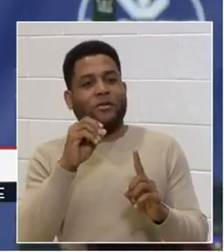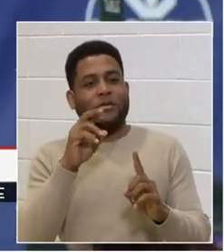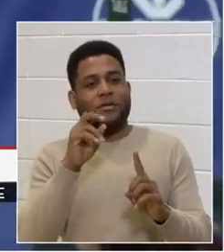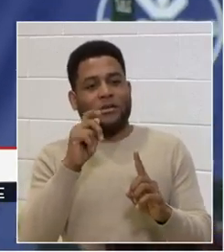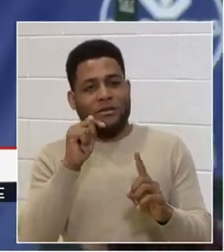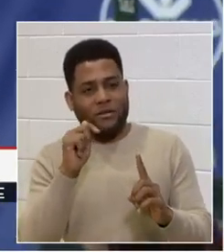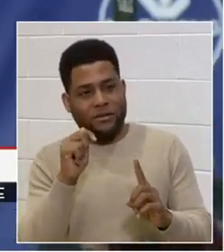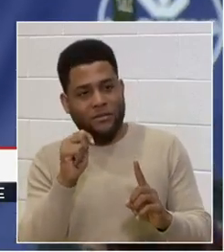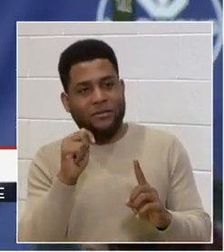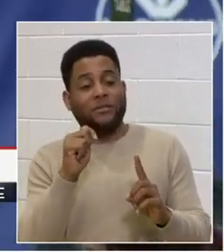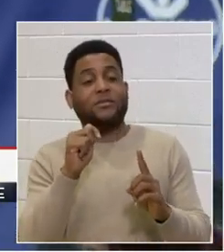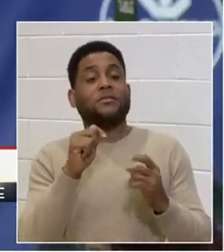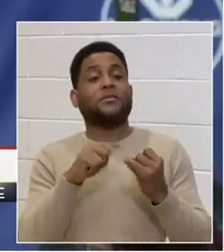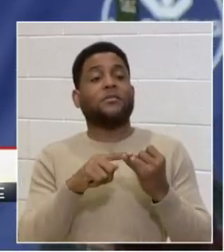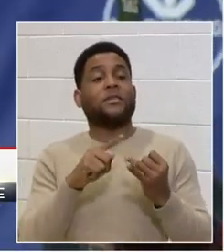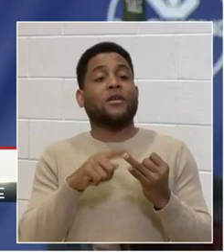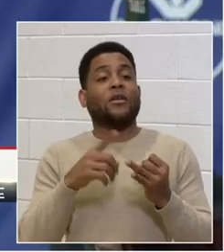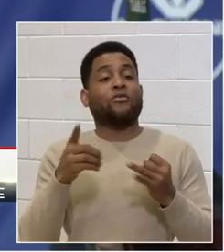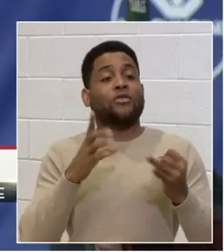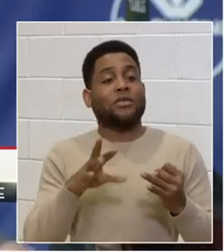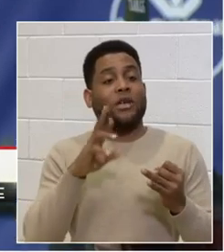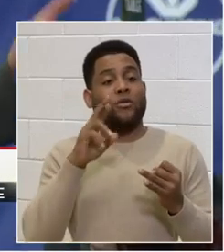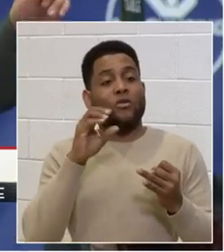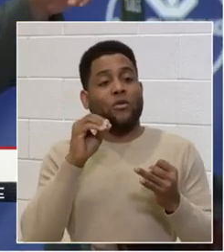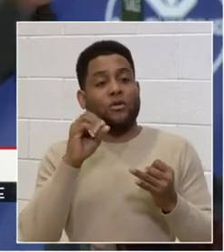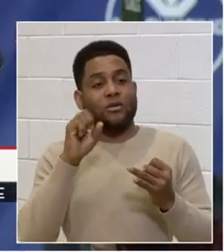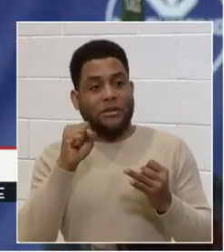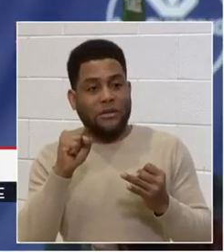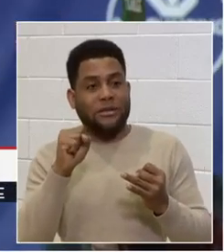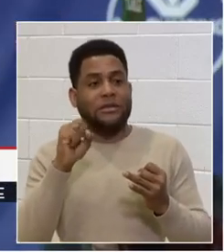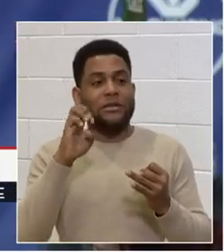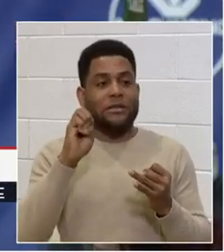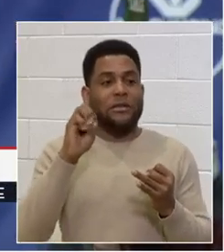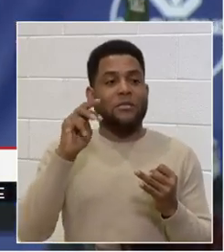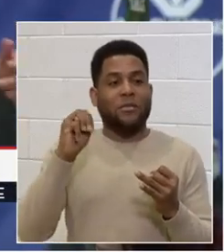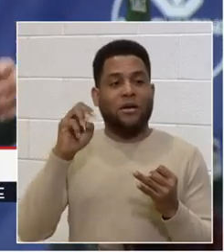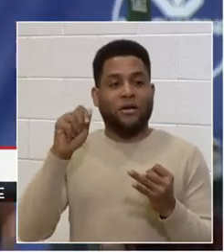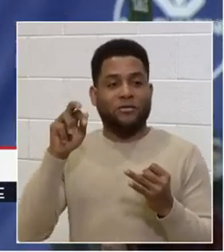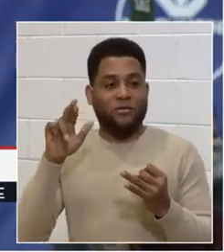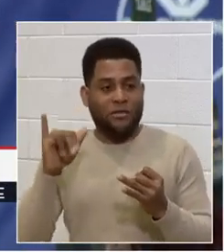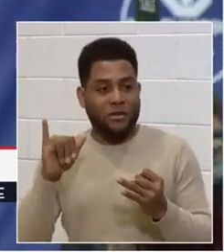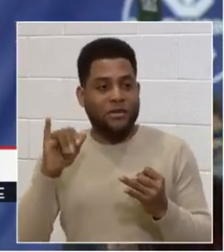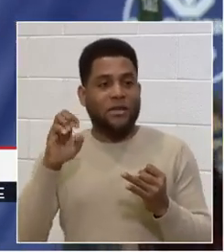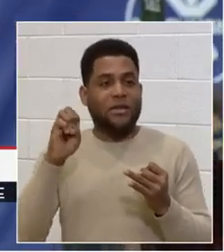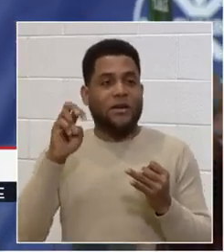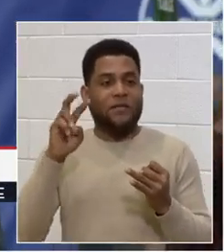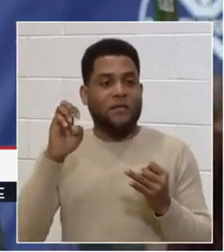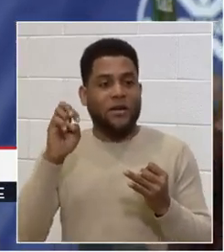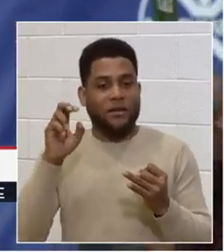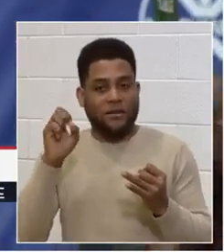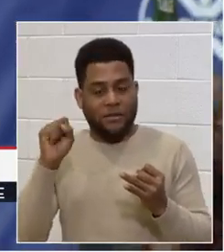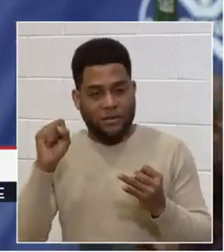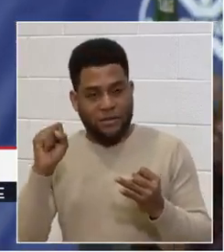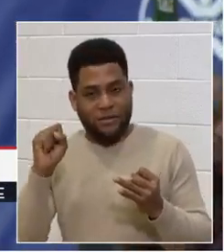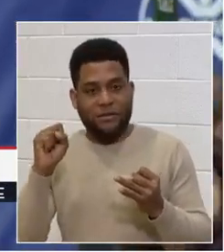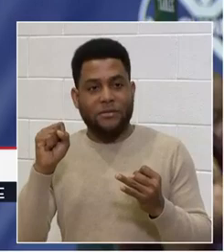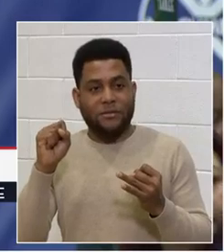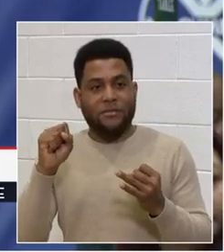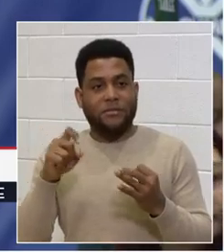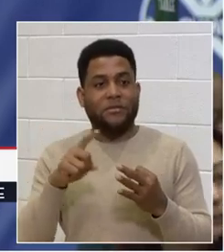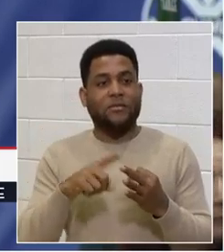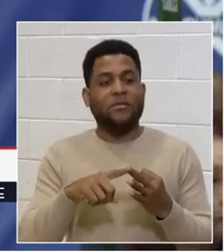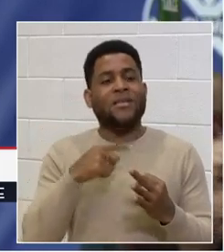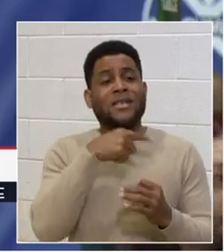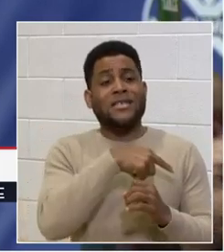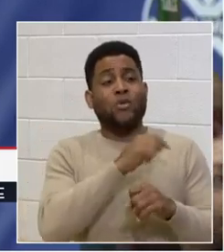We have Director Rosemary Sugzel-Evans, who's the Acting Director of DSLBD, the Department of Small